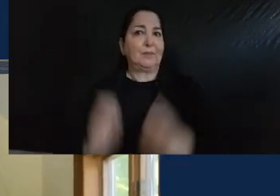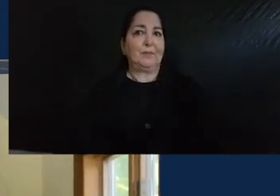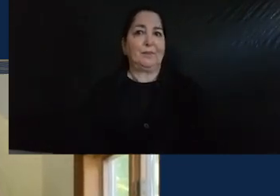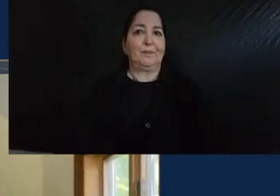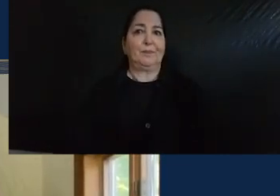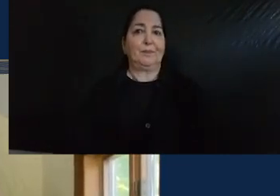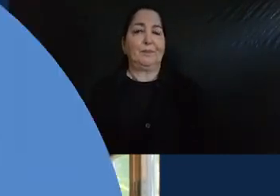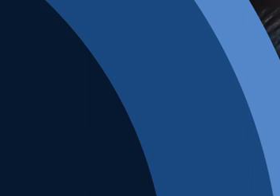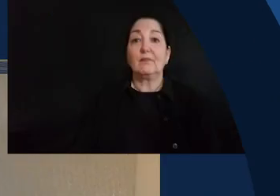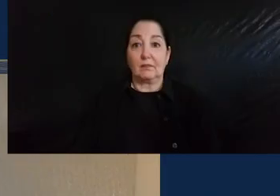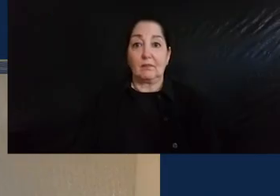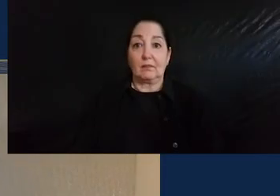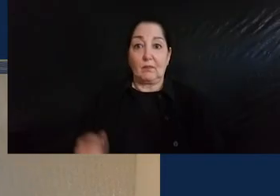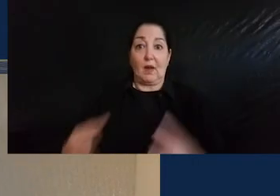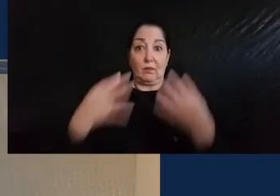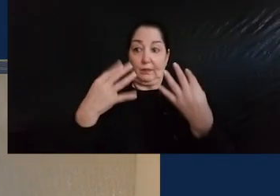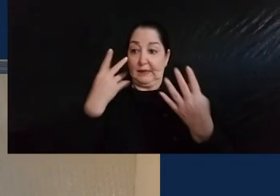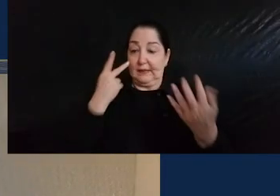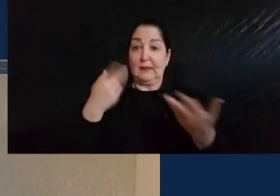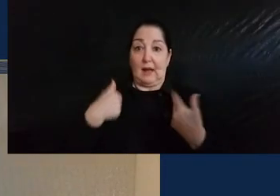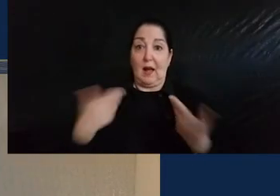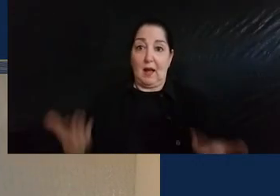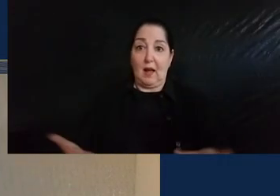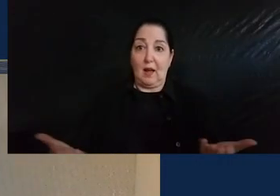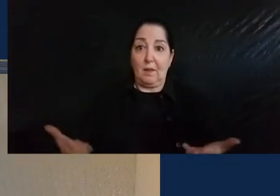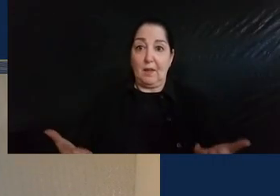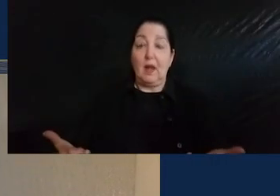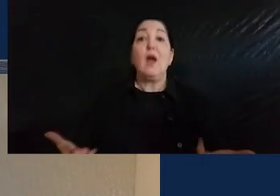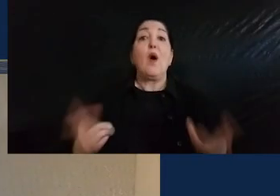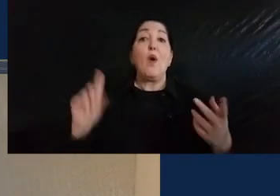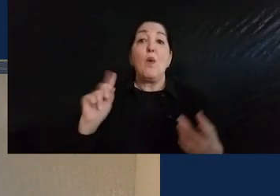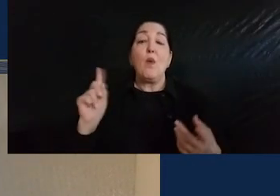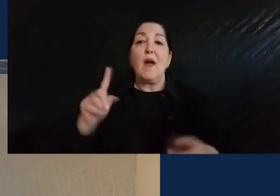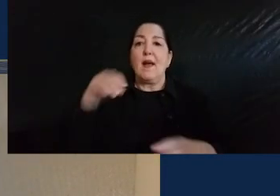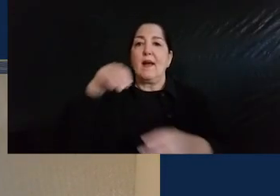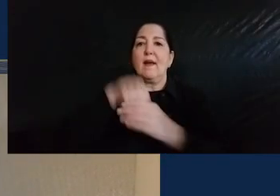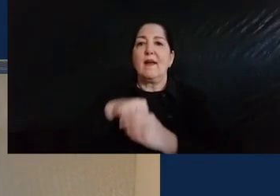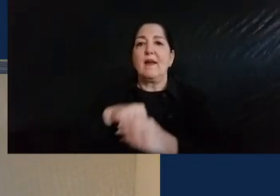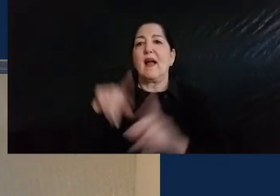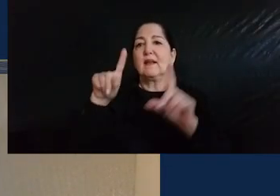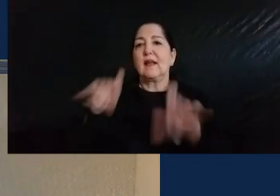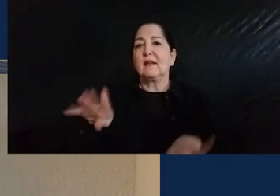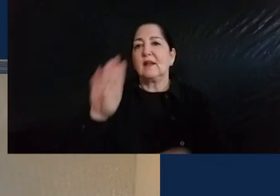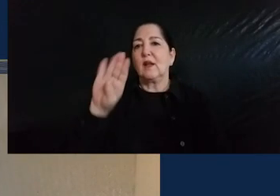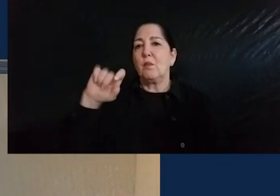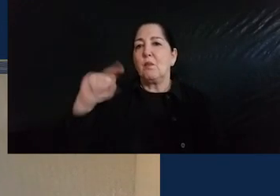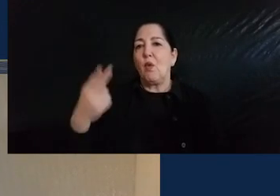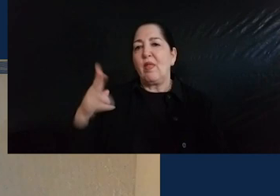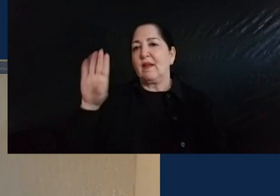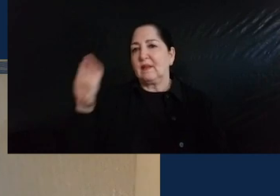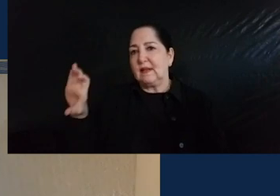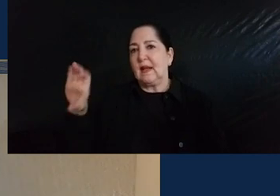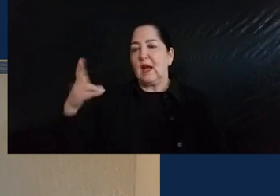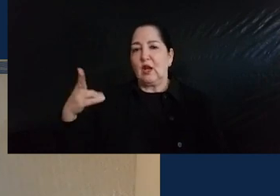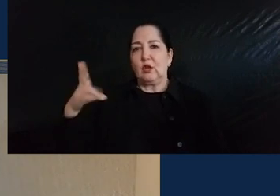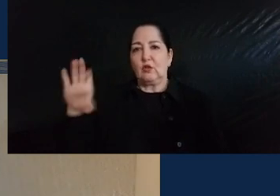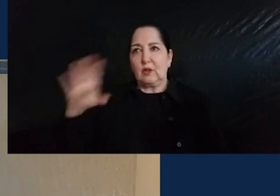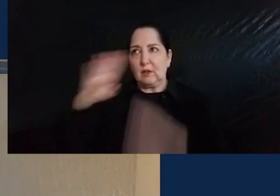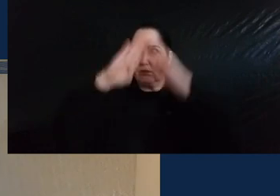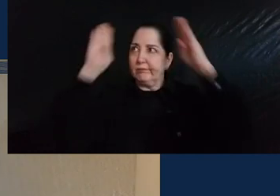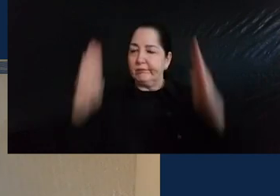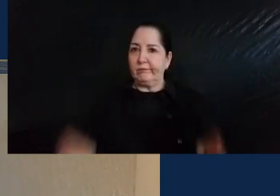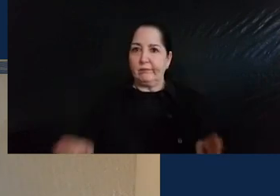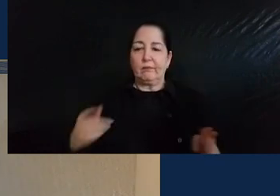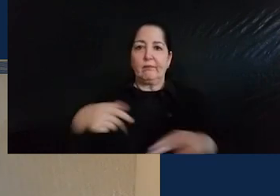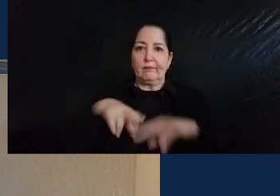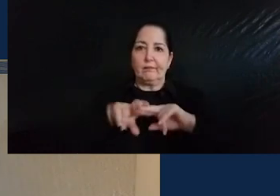CHC. As you can see, I'm now in one of CHC's testing booths, and this is not my first